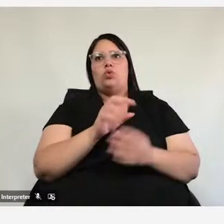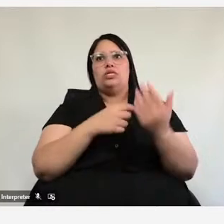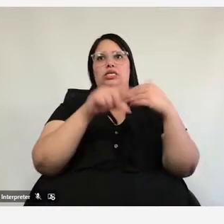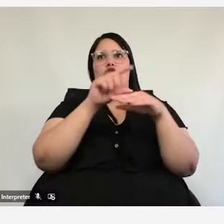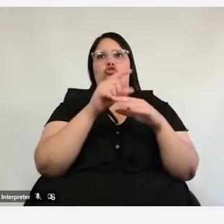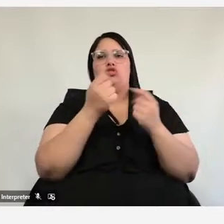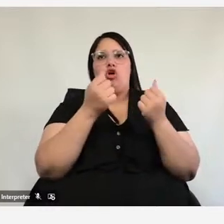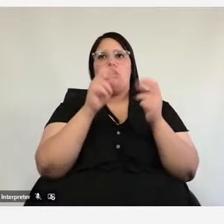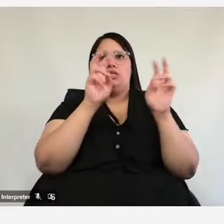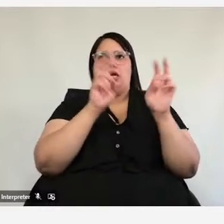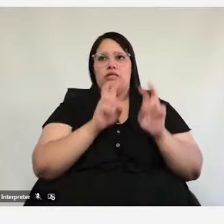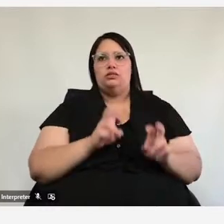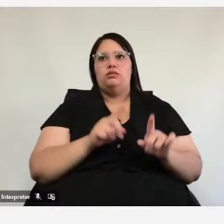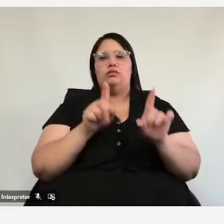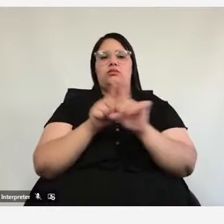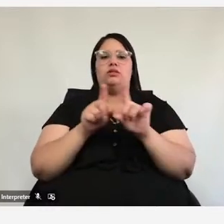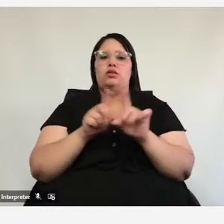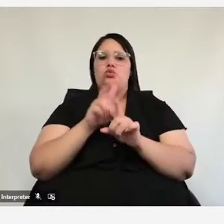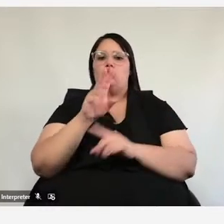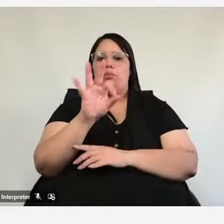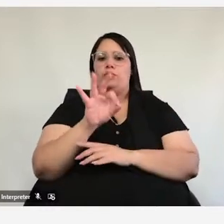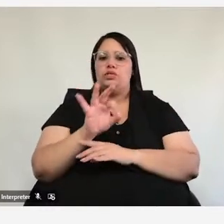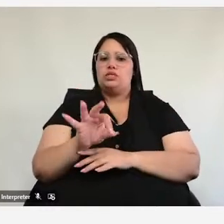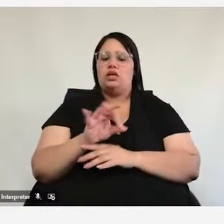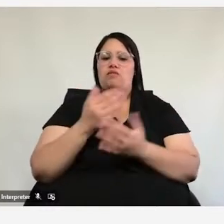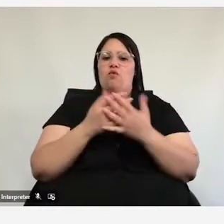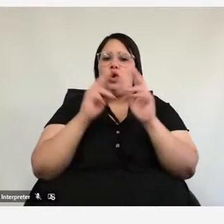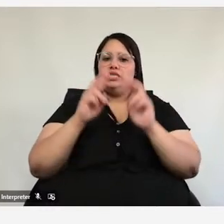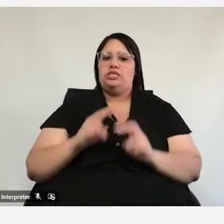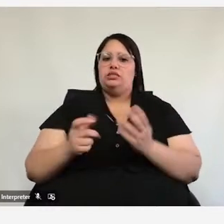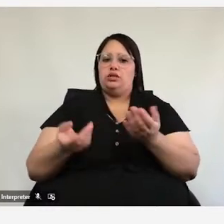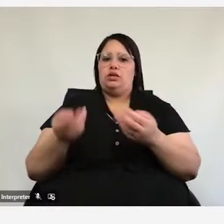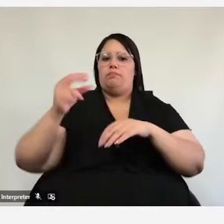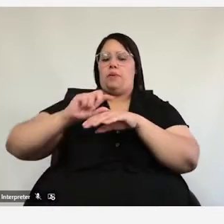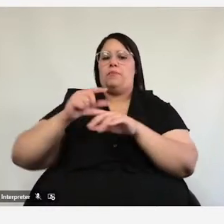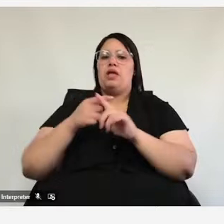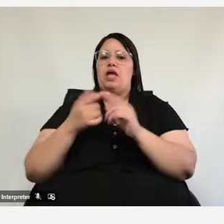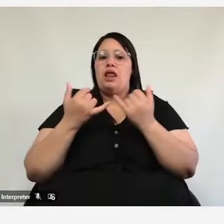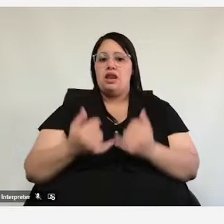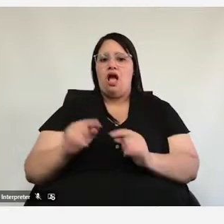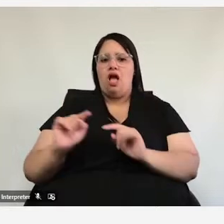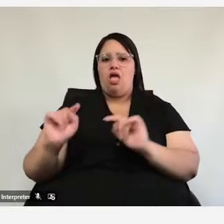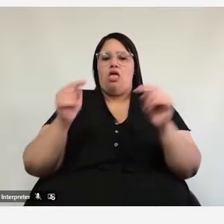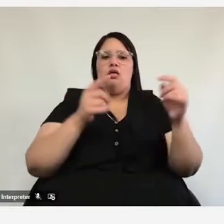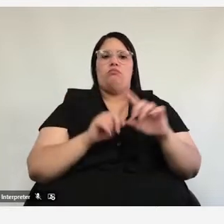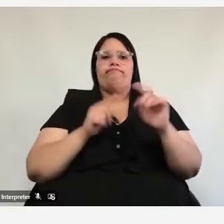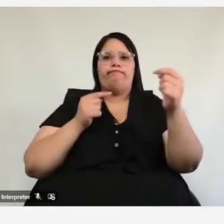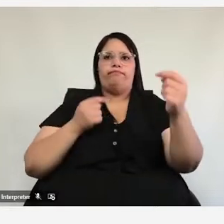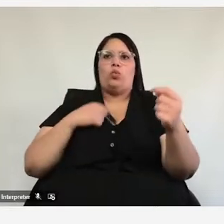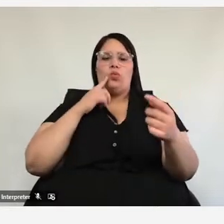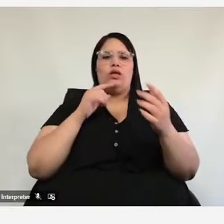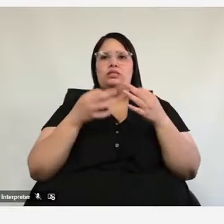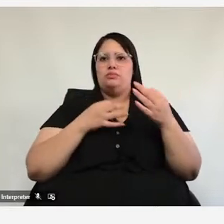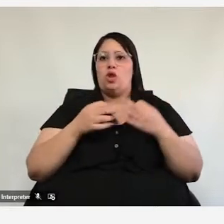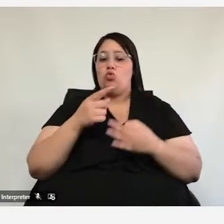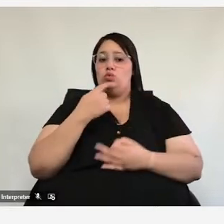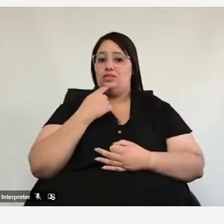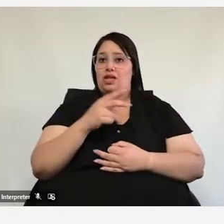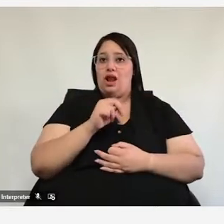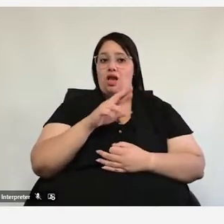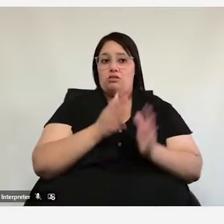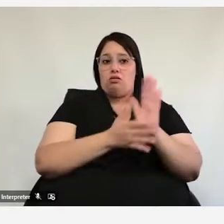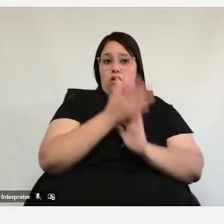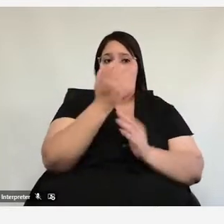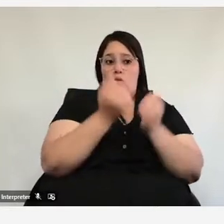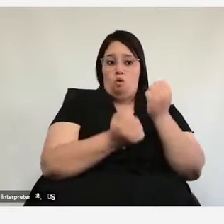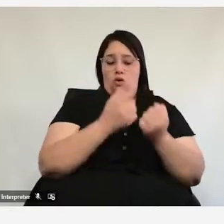Now they table a 2% increase for electricity tariffs. Now this is the disparity we wish to point out. You take NERSA to court because you